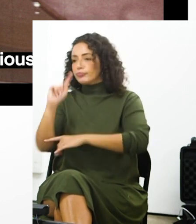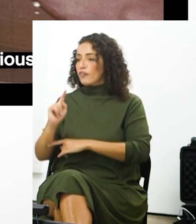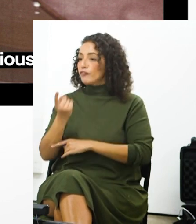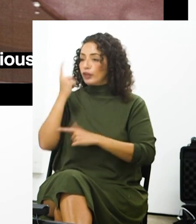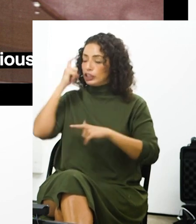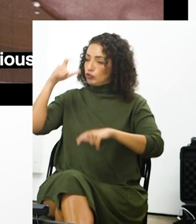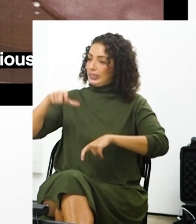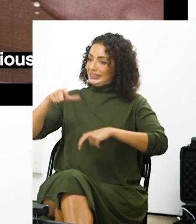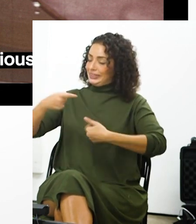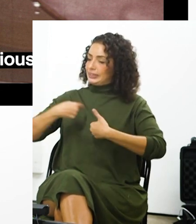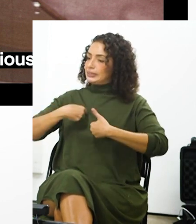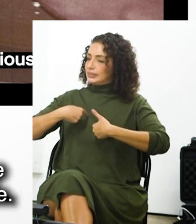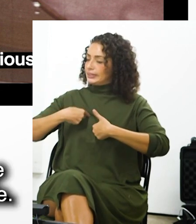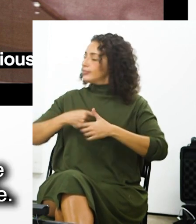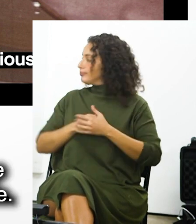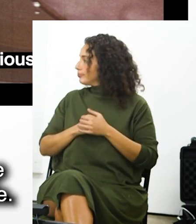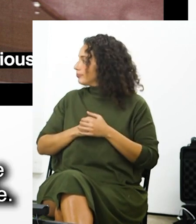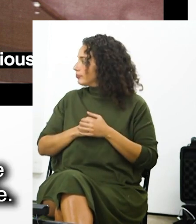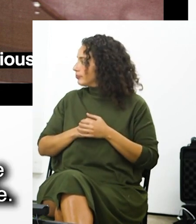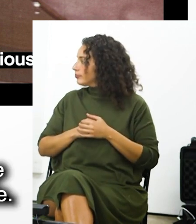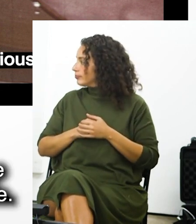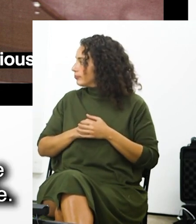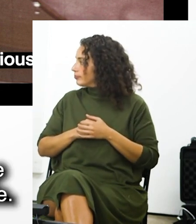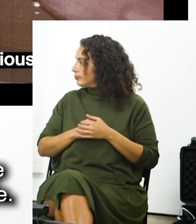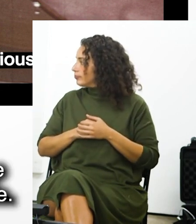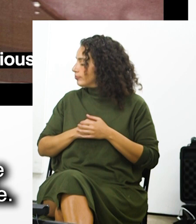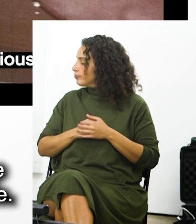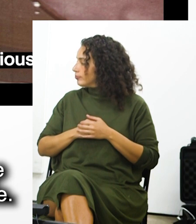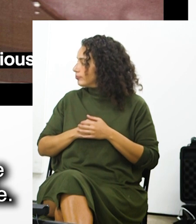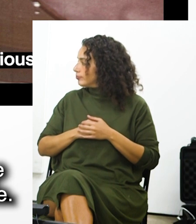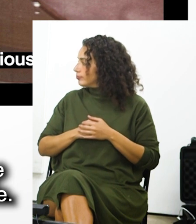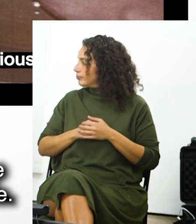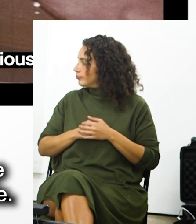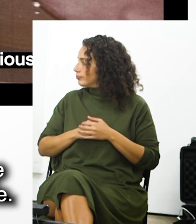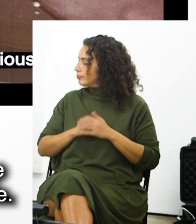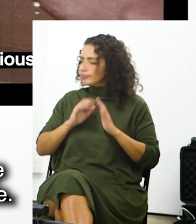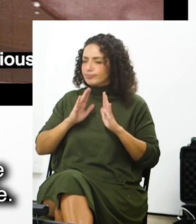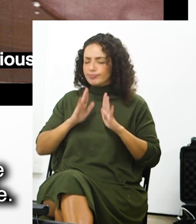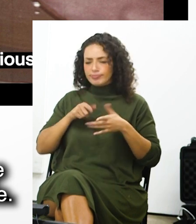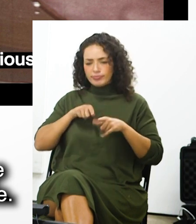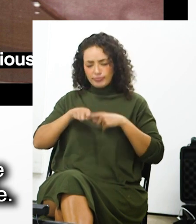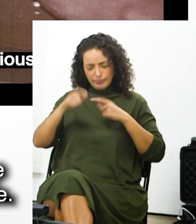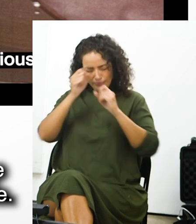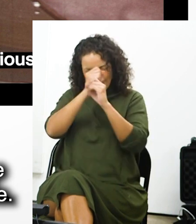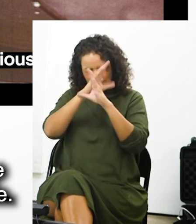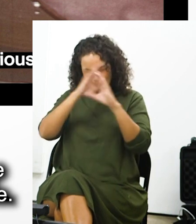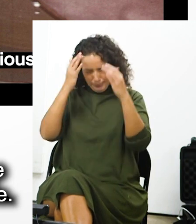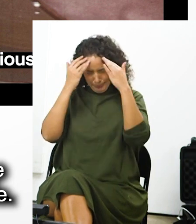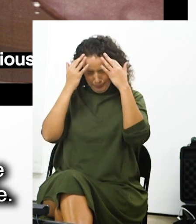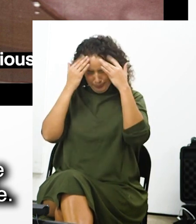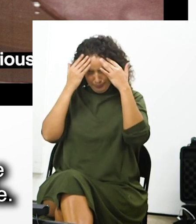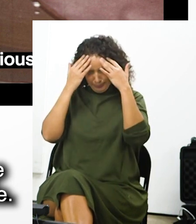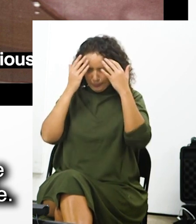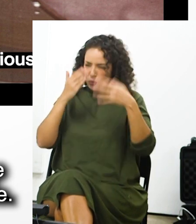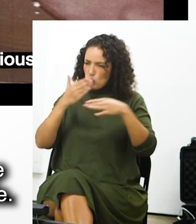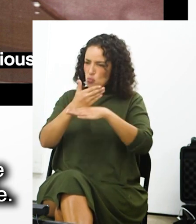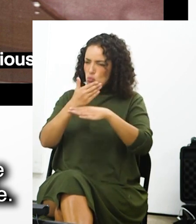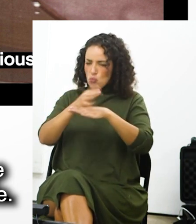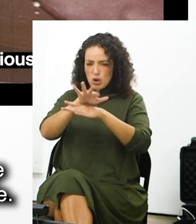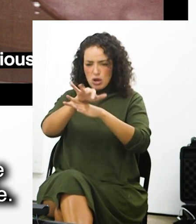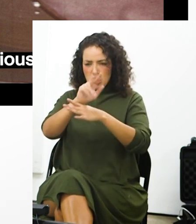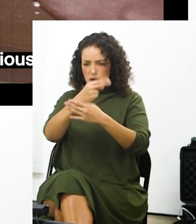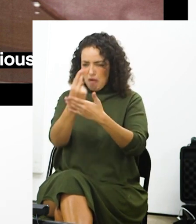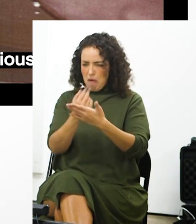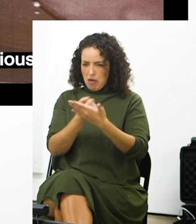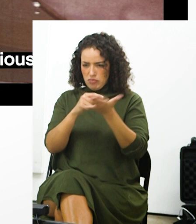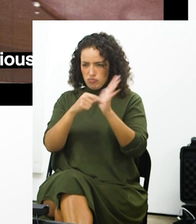I've done online, the way I had to think about showing work online and how I can make the moving image